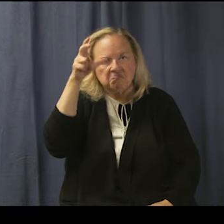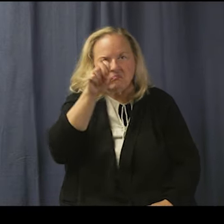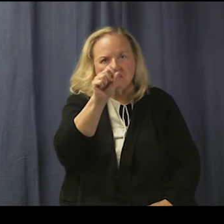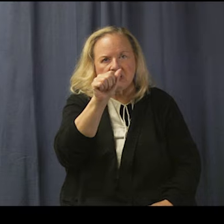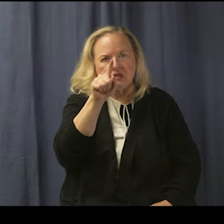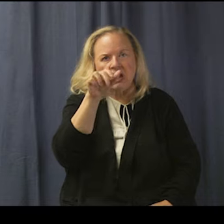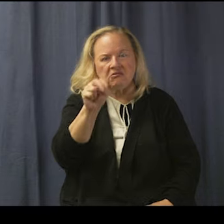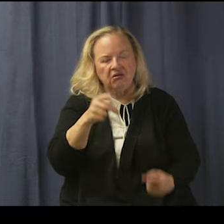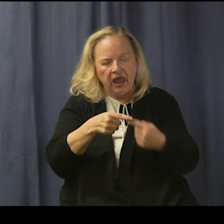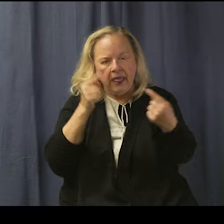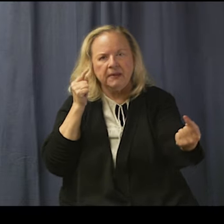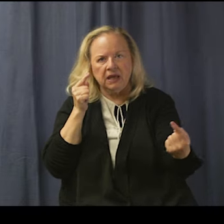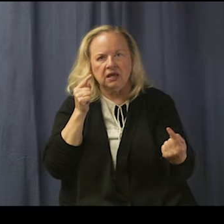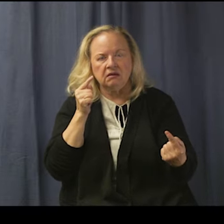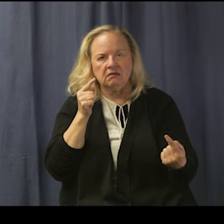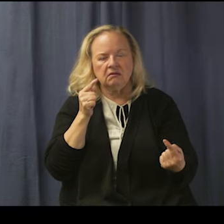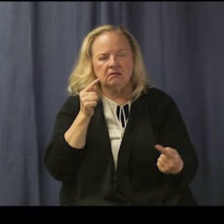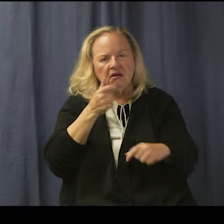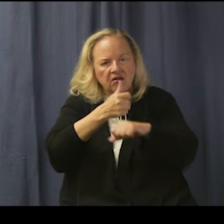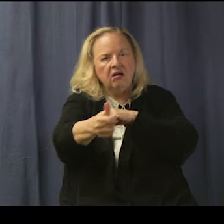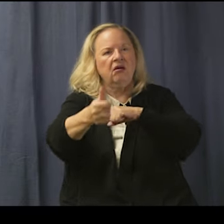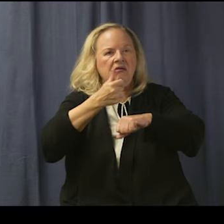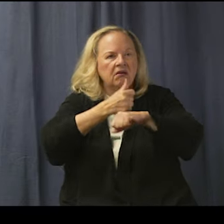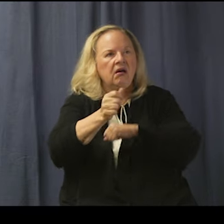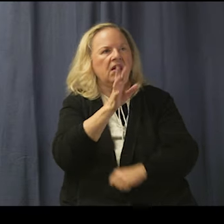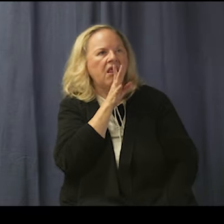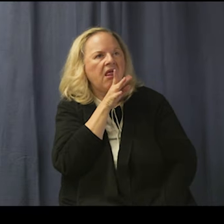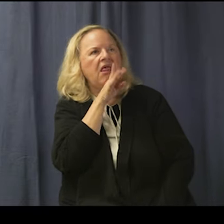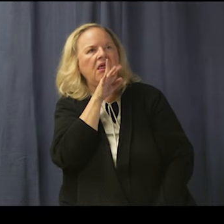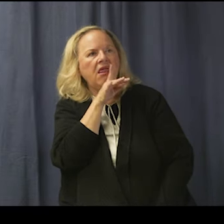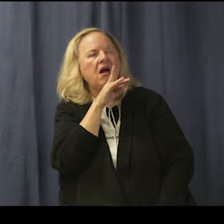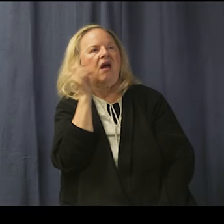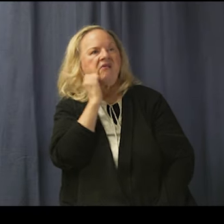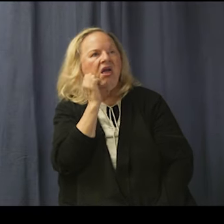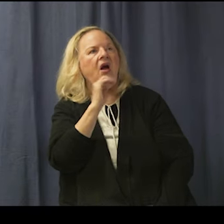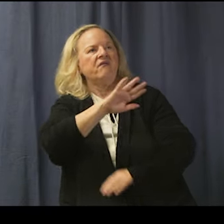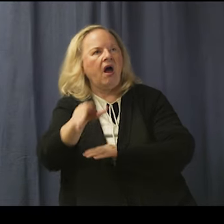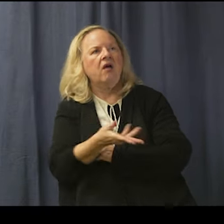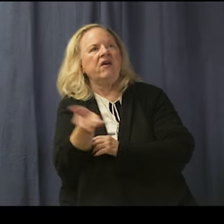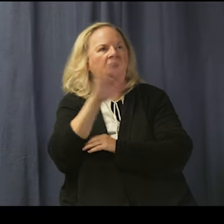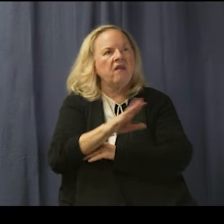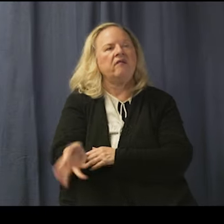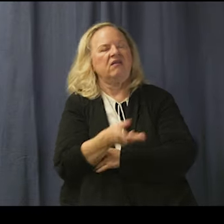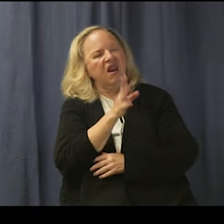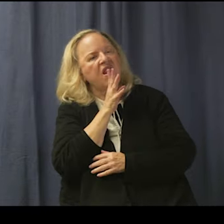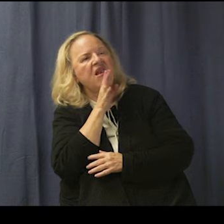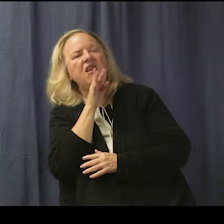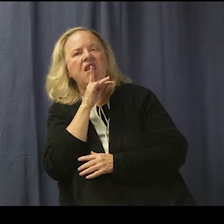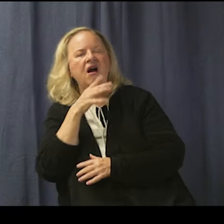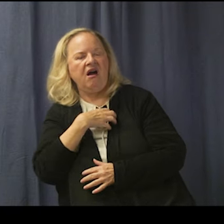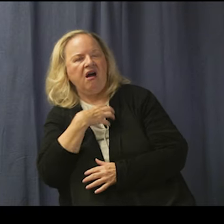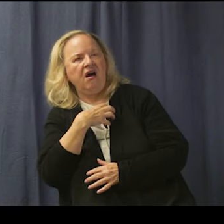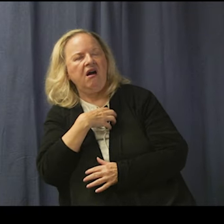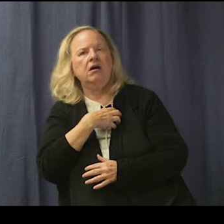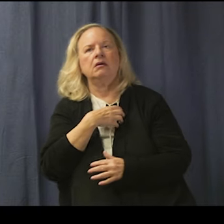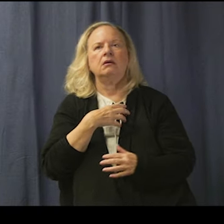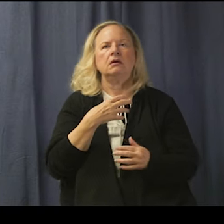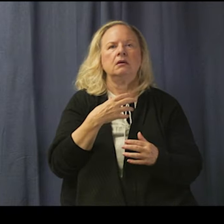the adversary, accusing us day and night. But the letters that